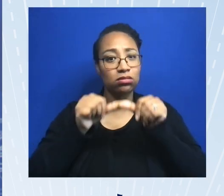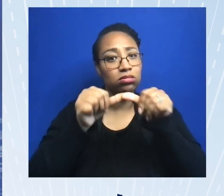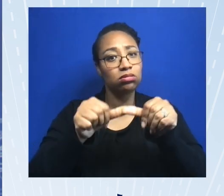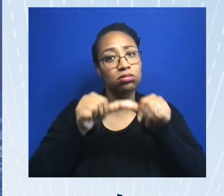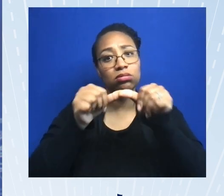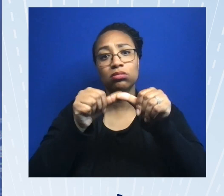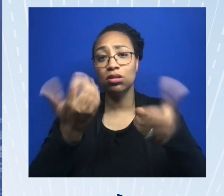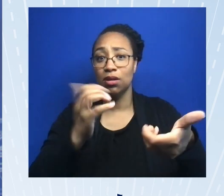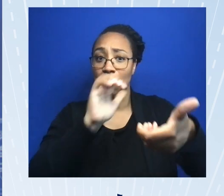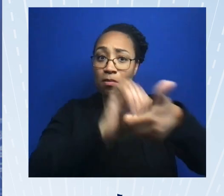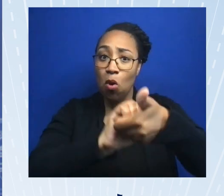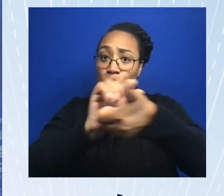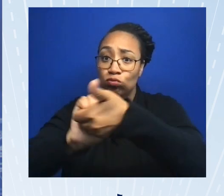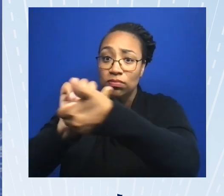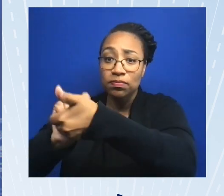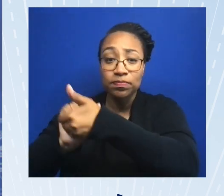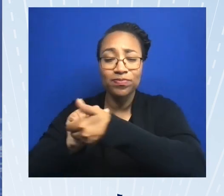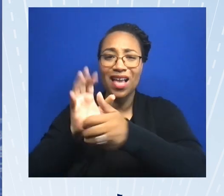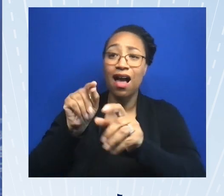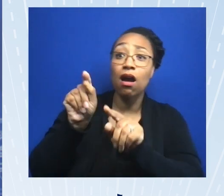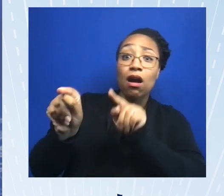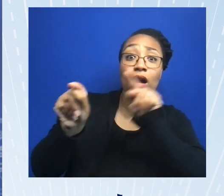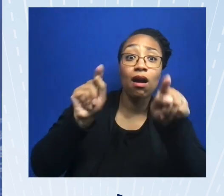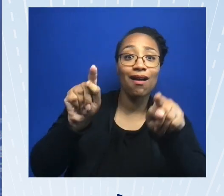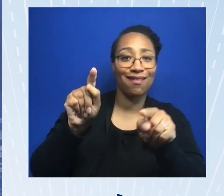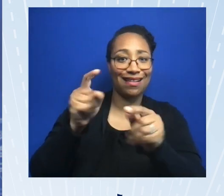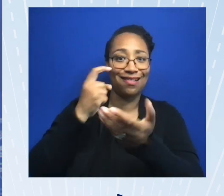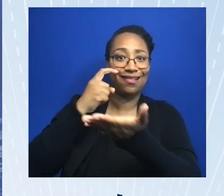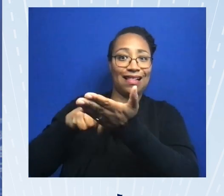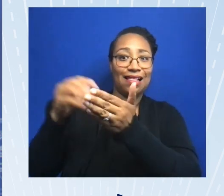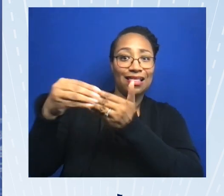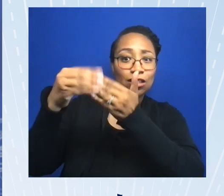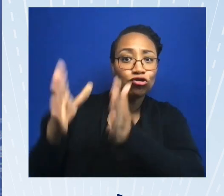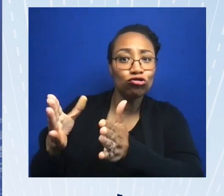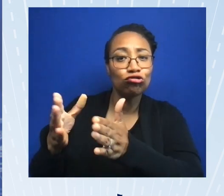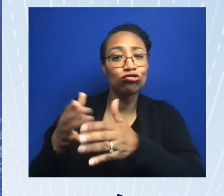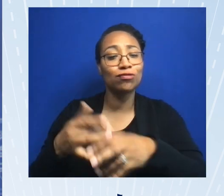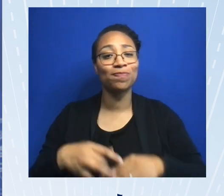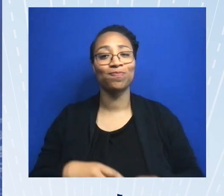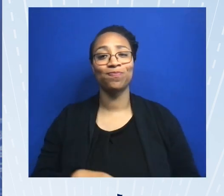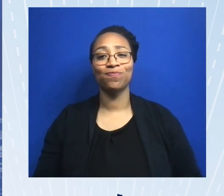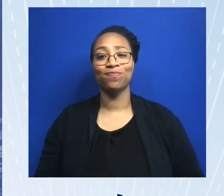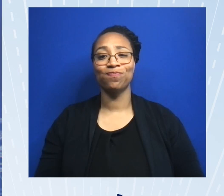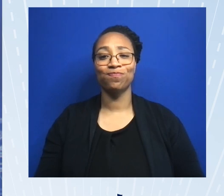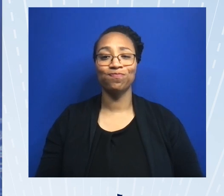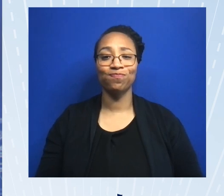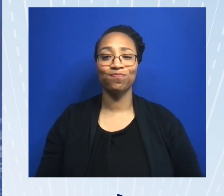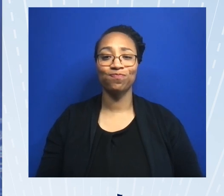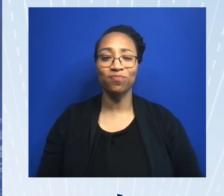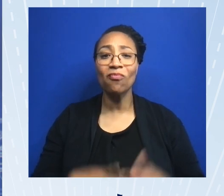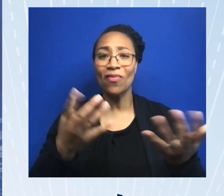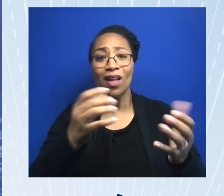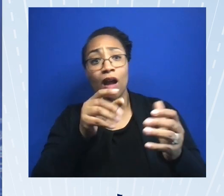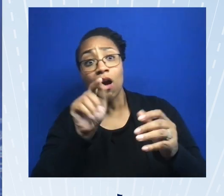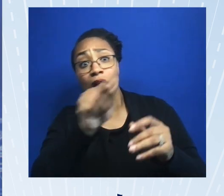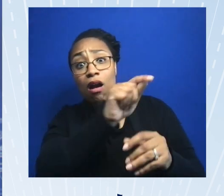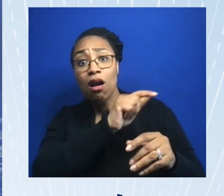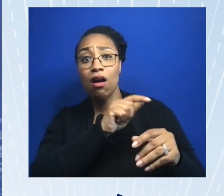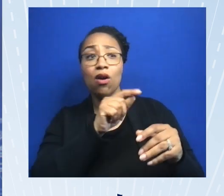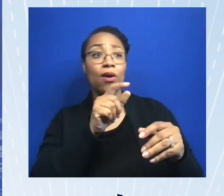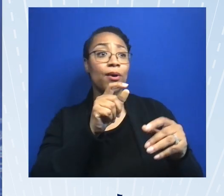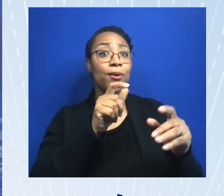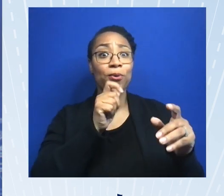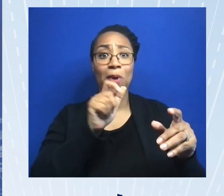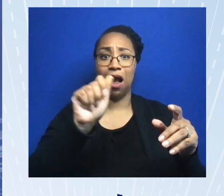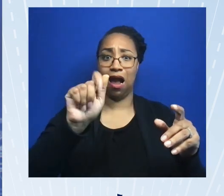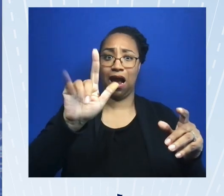newly announced Ally Challenge. Americans will be invited to describe their acts of allyship with Jewish, Muslim,